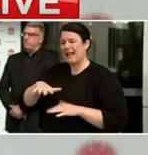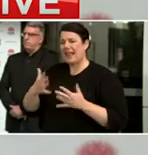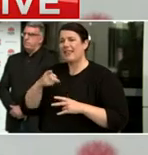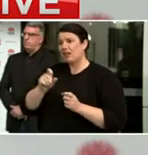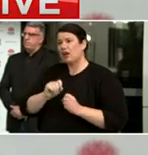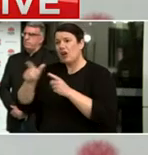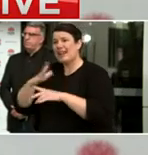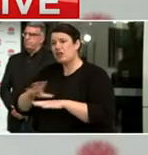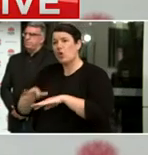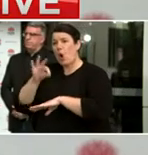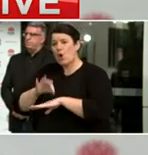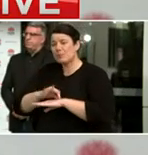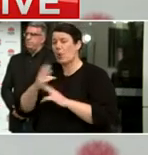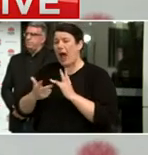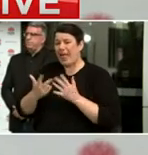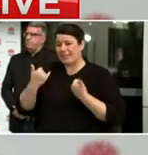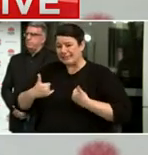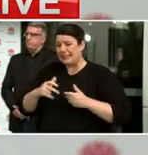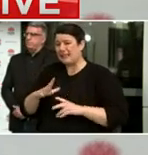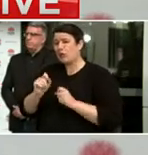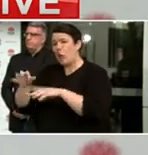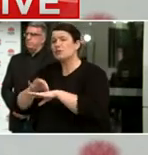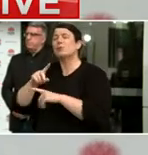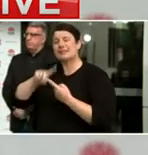please continue to do so. Thank you.